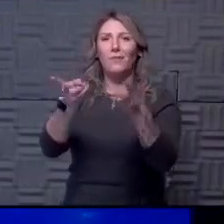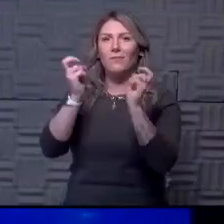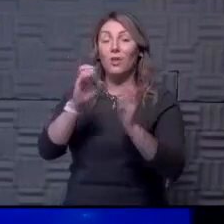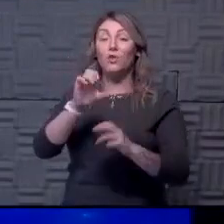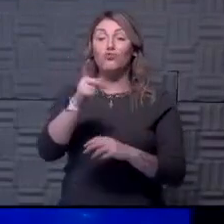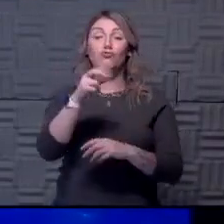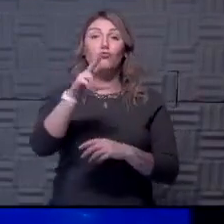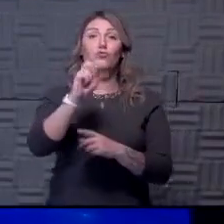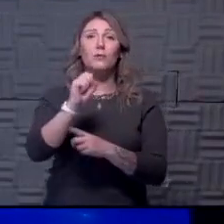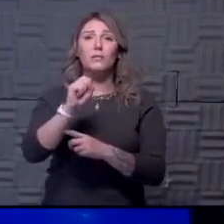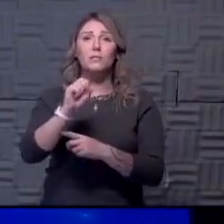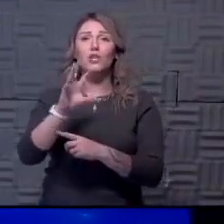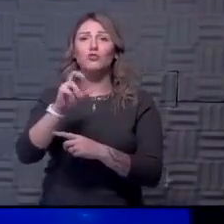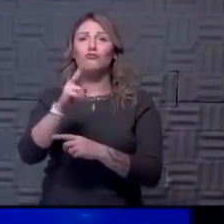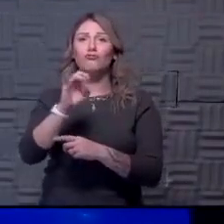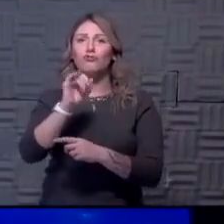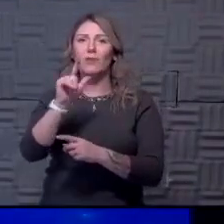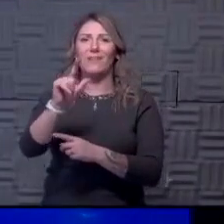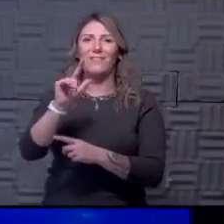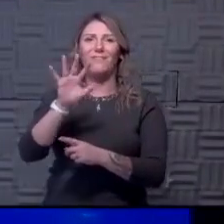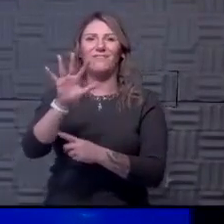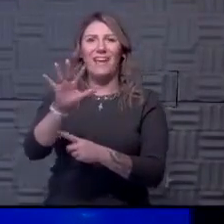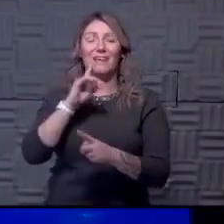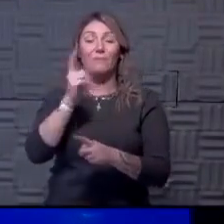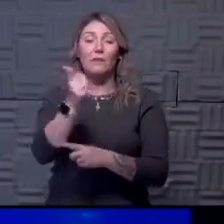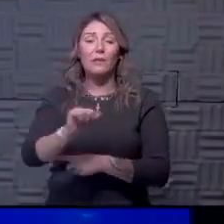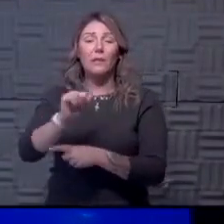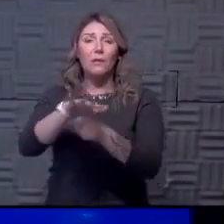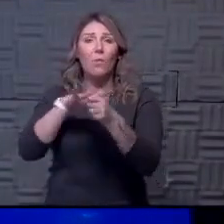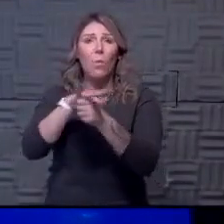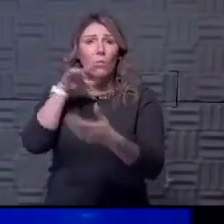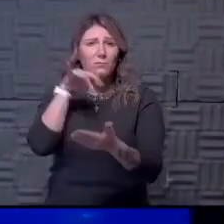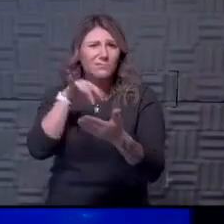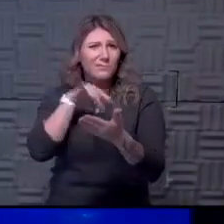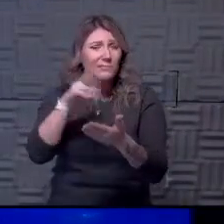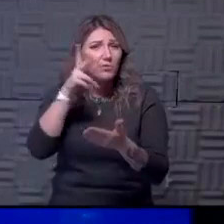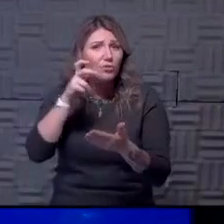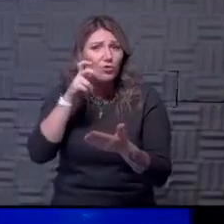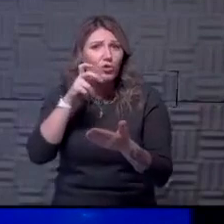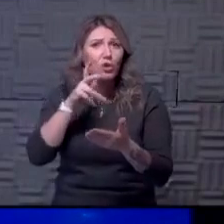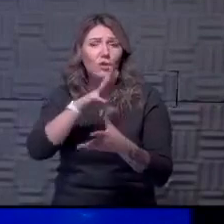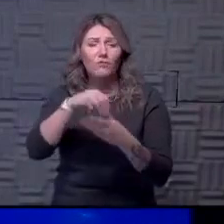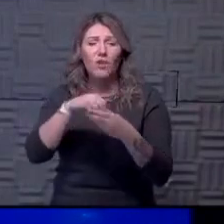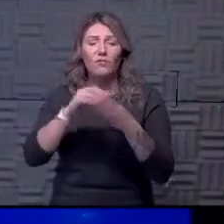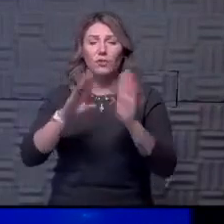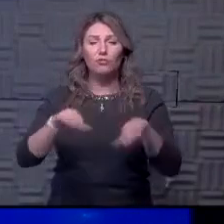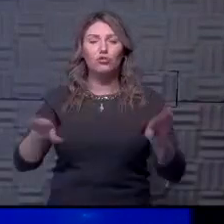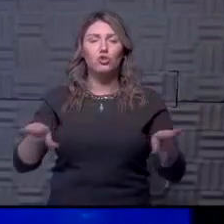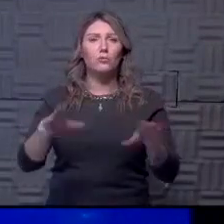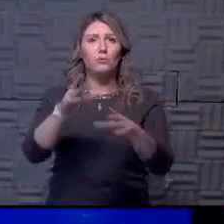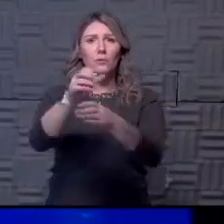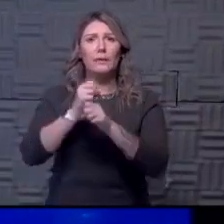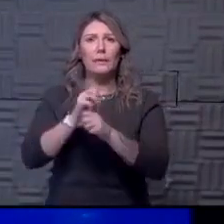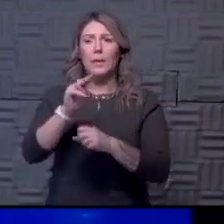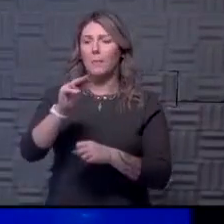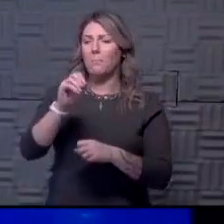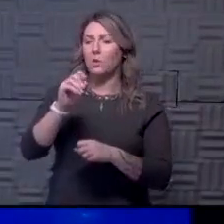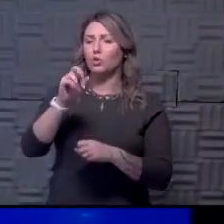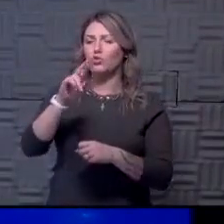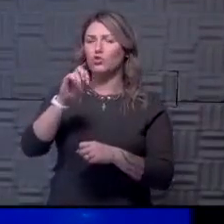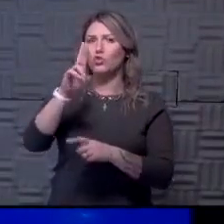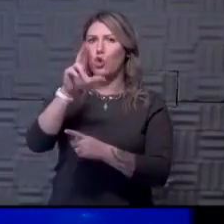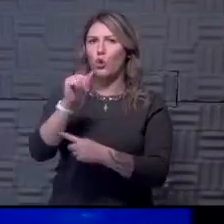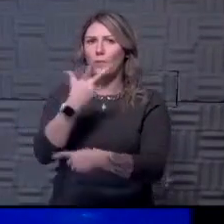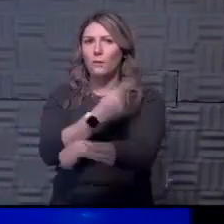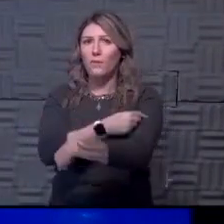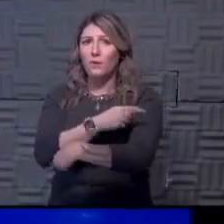has a question. Have you heard about any local studies involving children getting the Moderna vaccine? They're going to start that